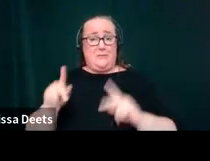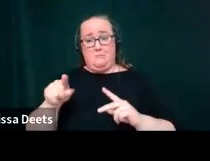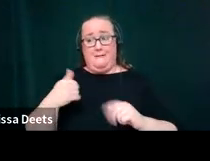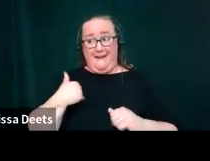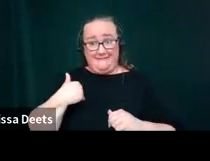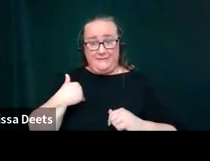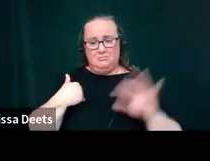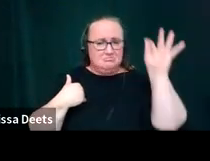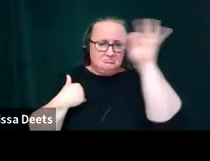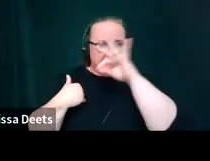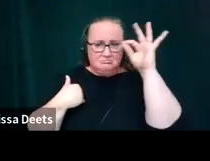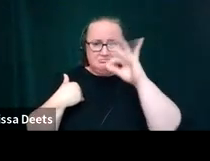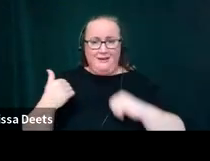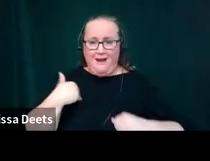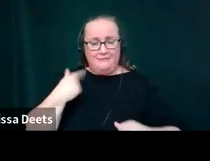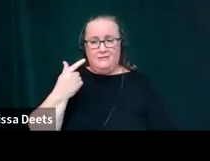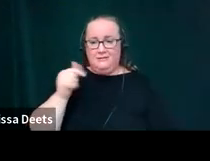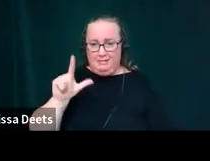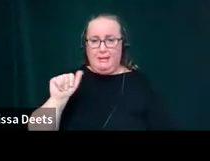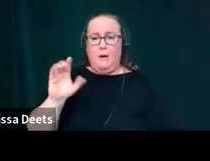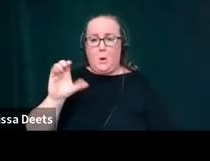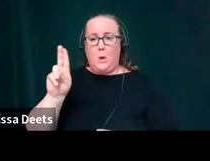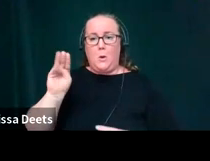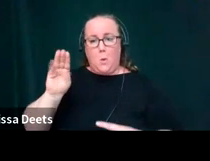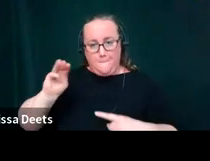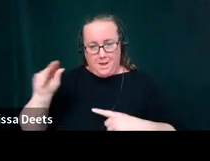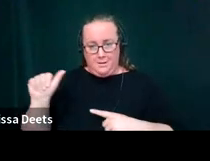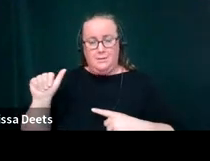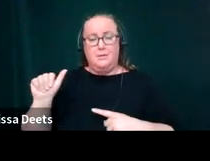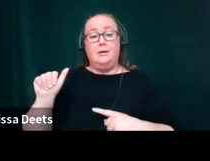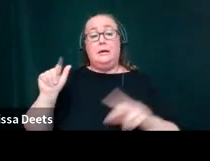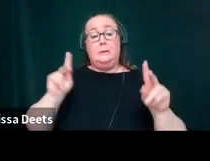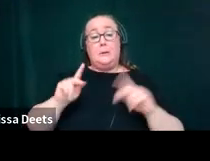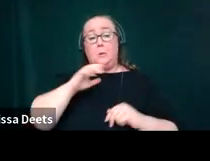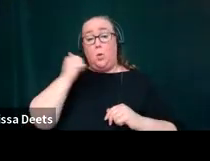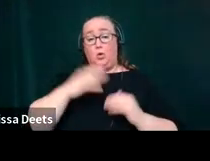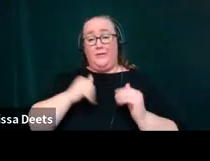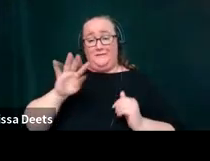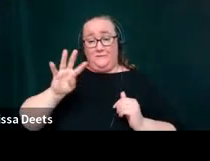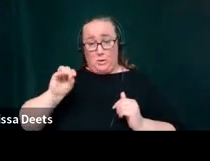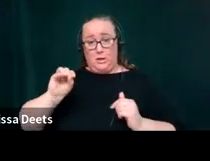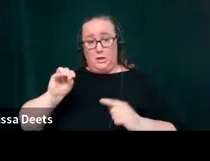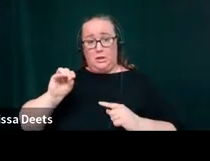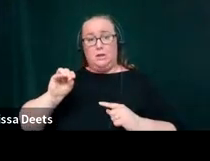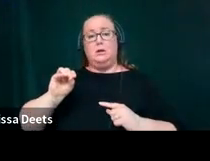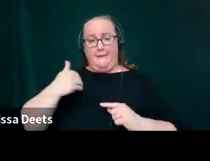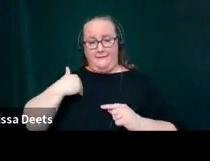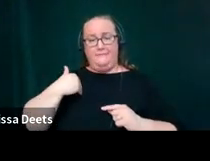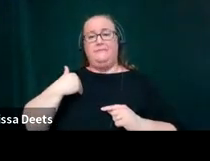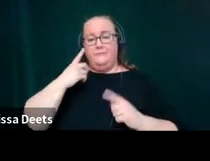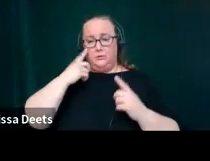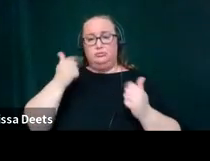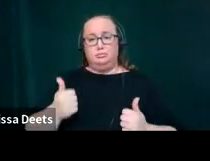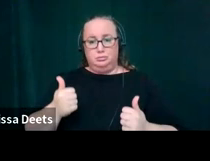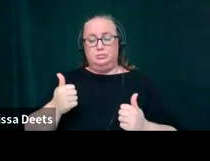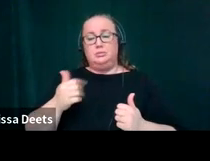they have it. And 1 in 40 adults older than 40 years of age have glaucoma with vision loss.